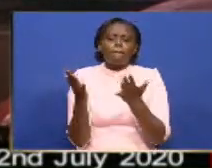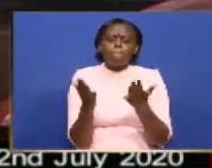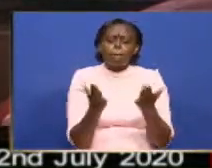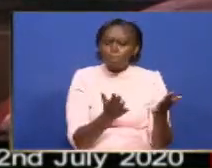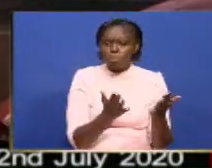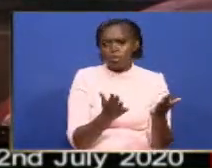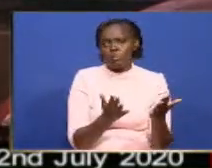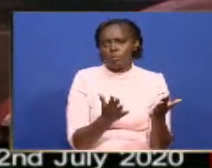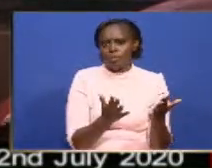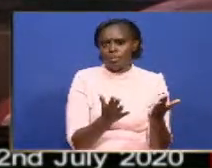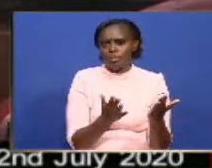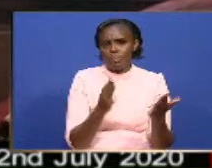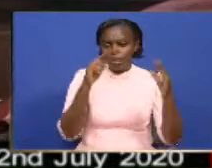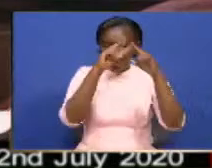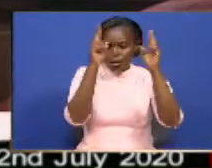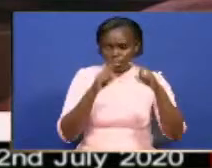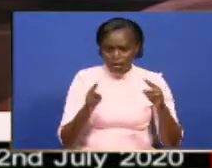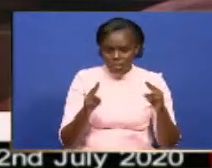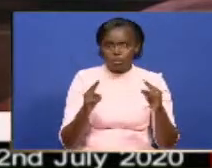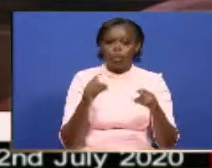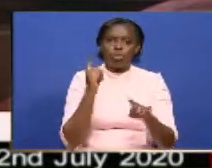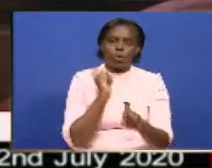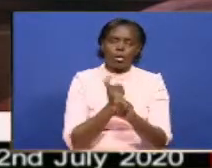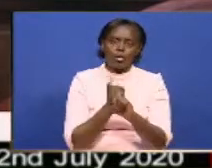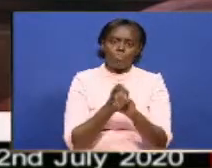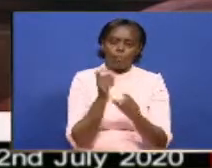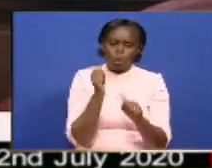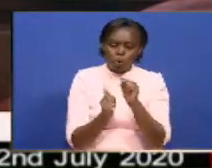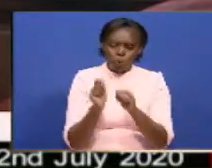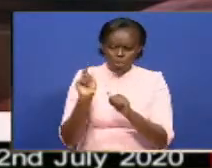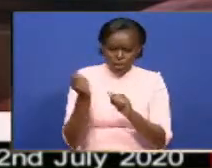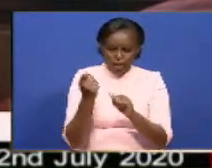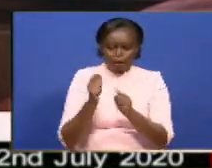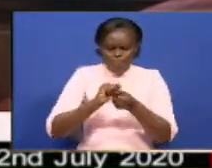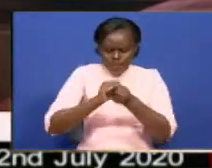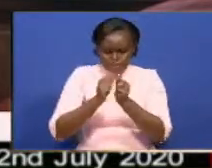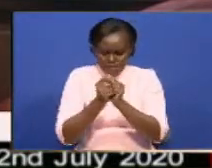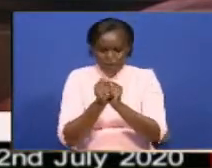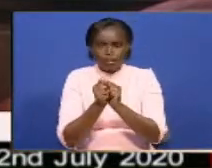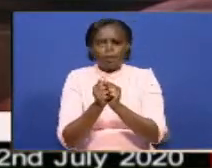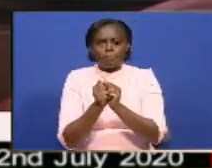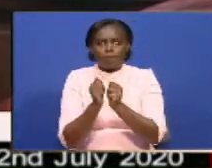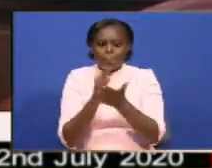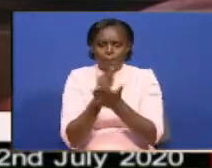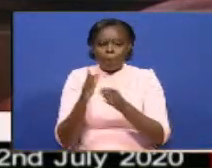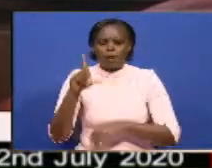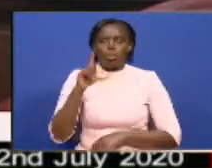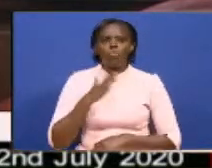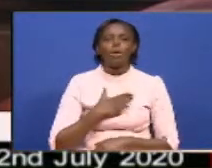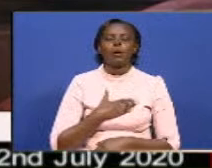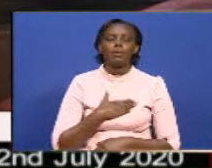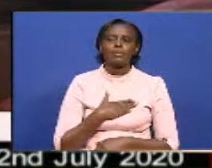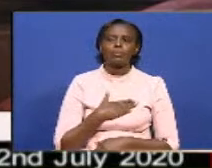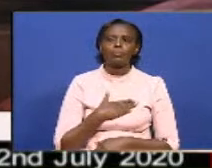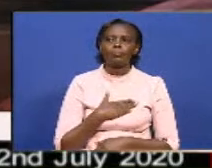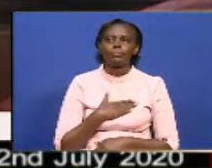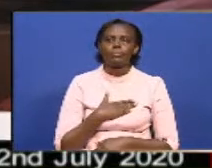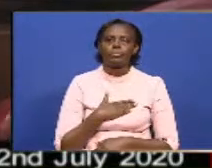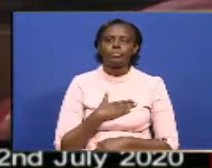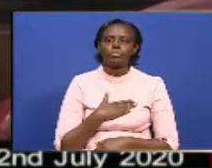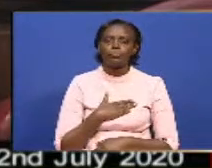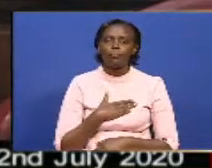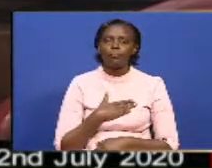board the international instruments which Kenya ratified. Hence, they are part of our laws, Honorable Speaker. Honorable